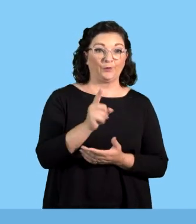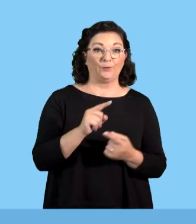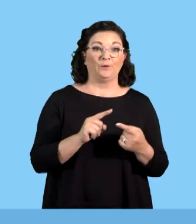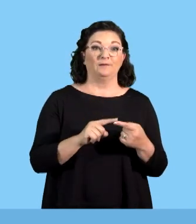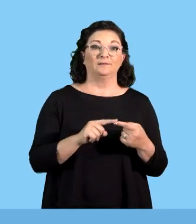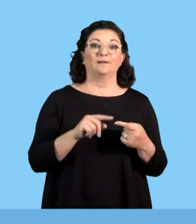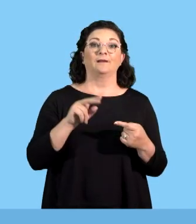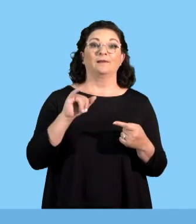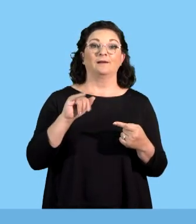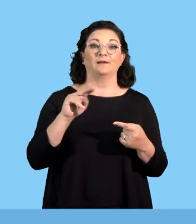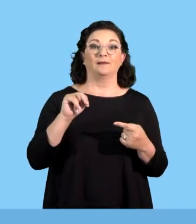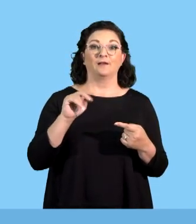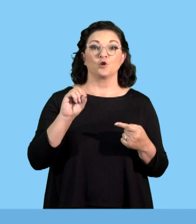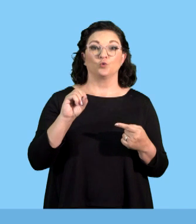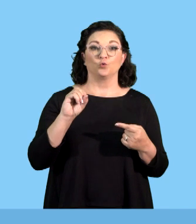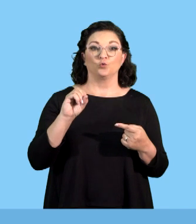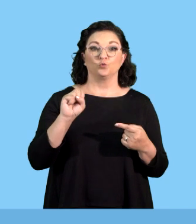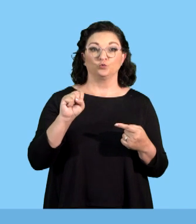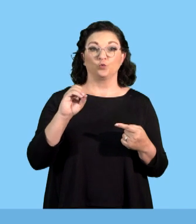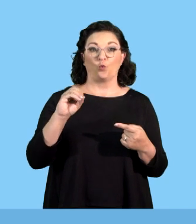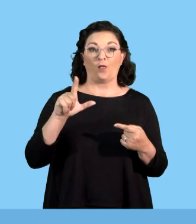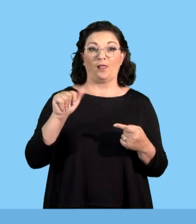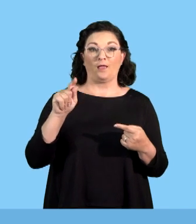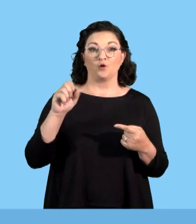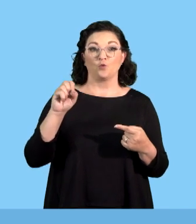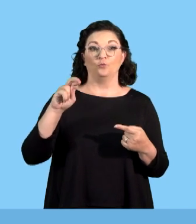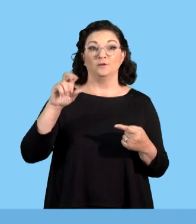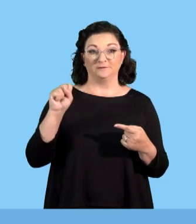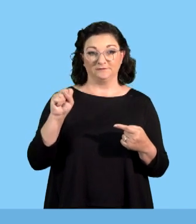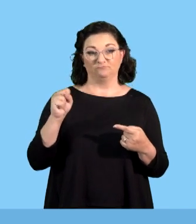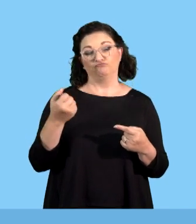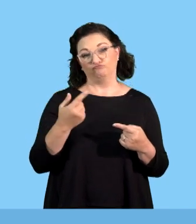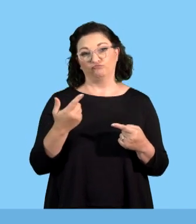as insulators. So, first of all, we can say wood